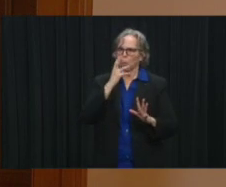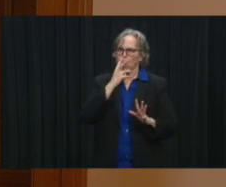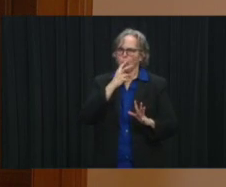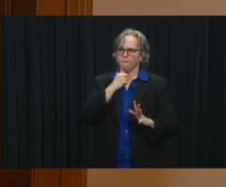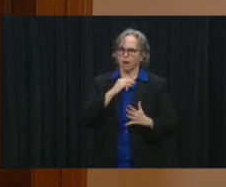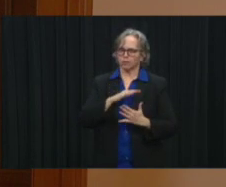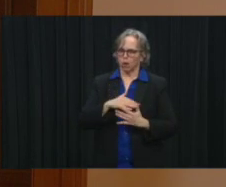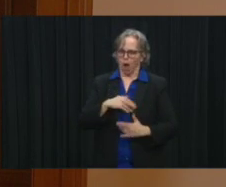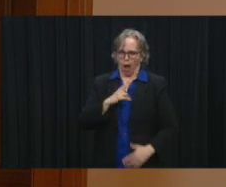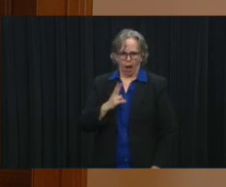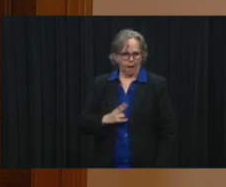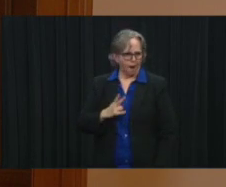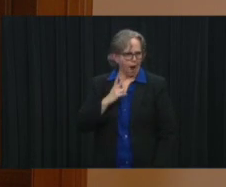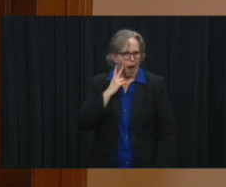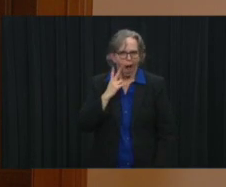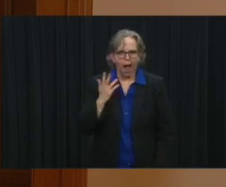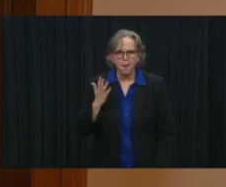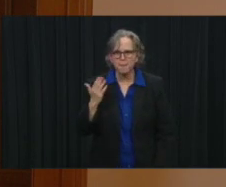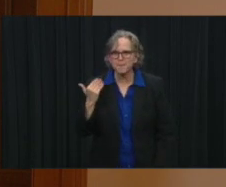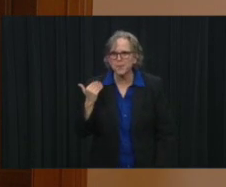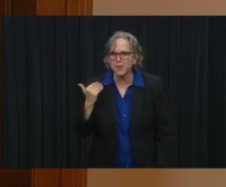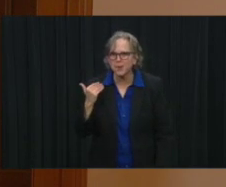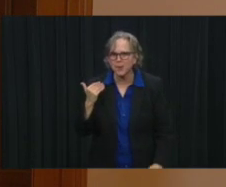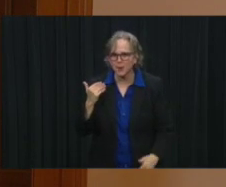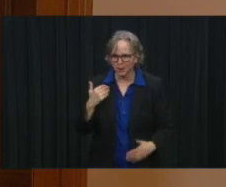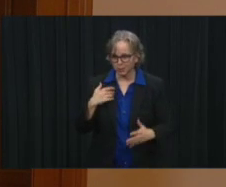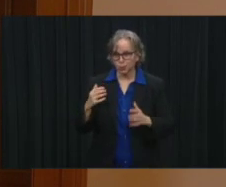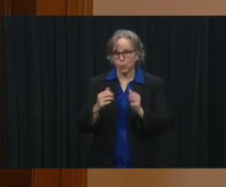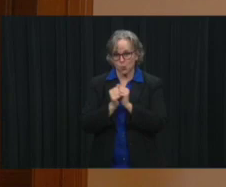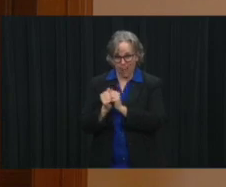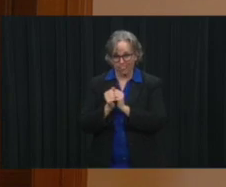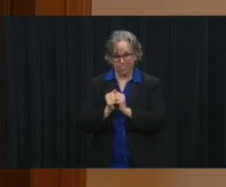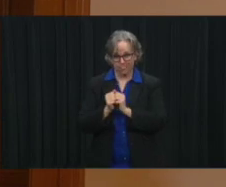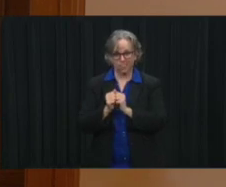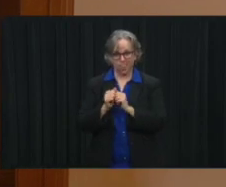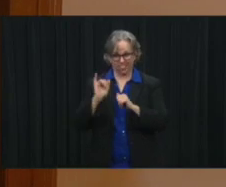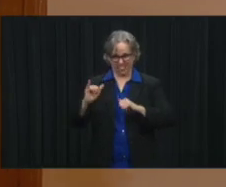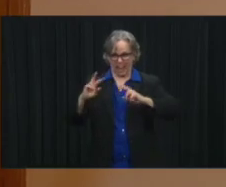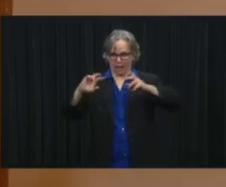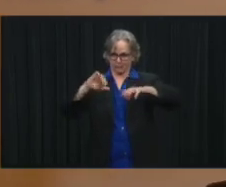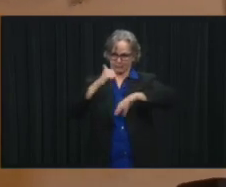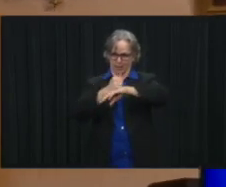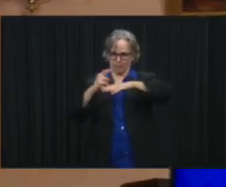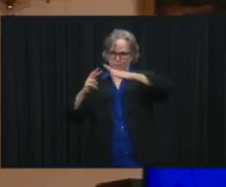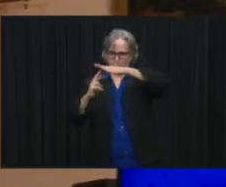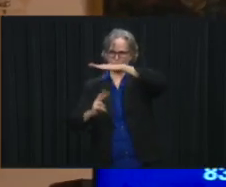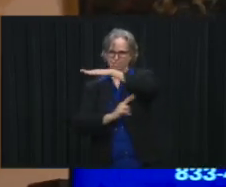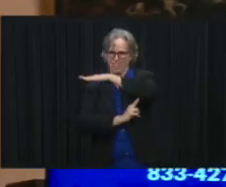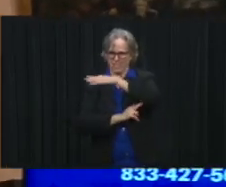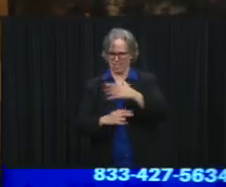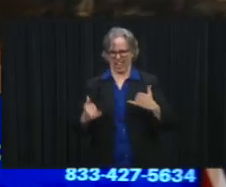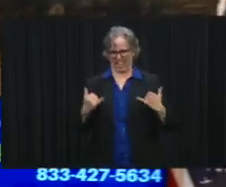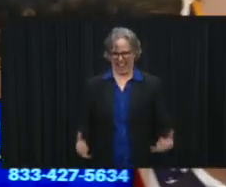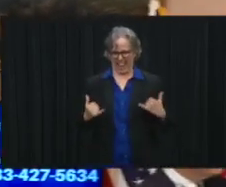and we together are building that bridge. Thank you. Thanks, Amy. John? Well,